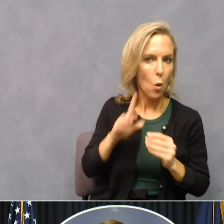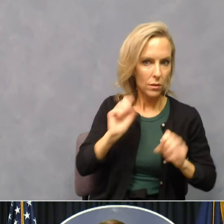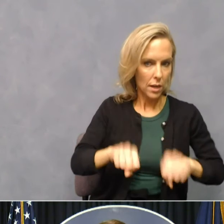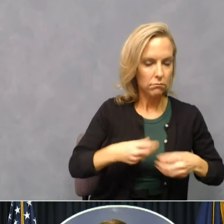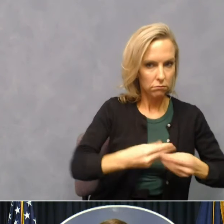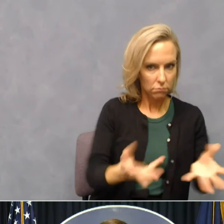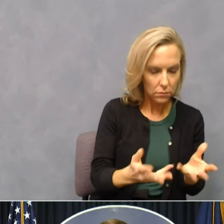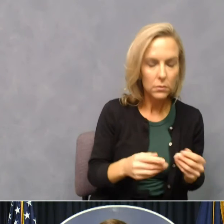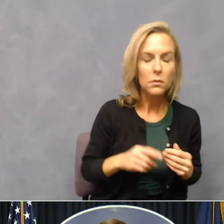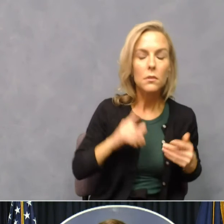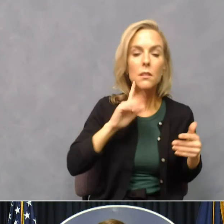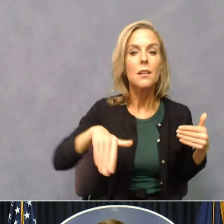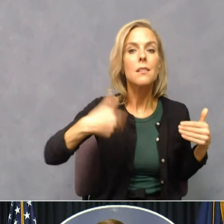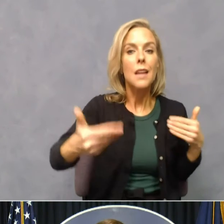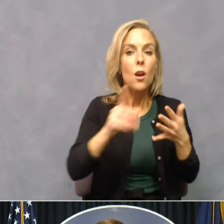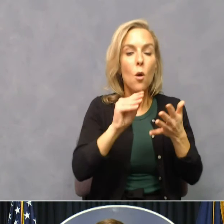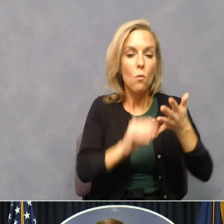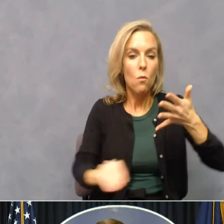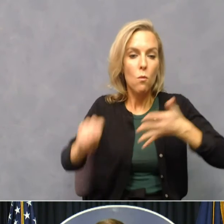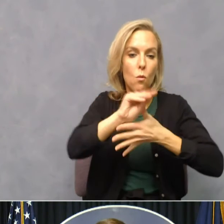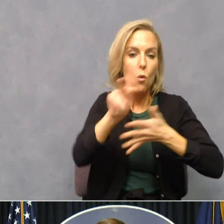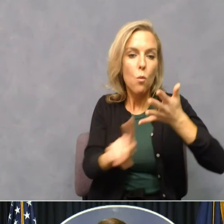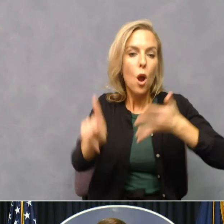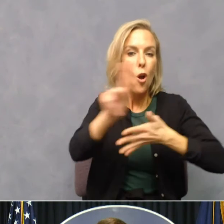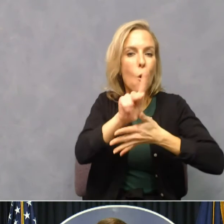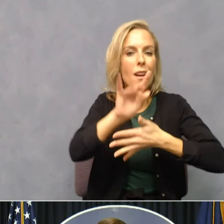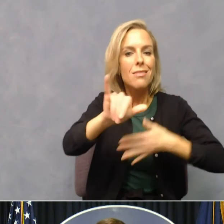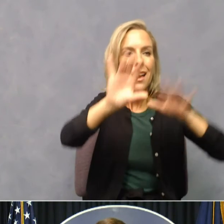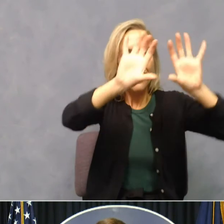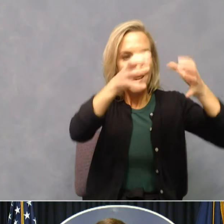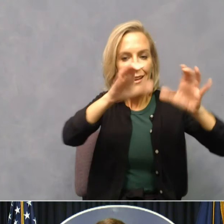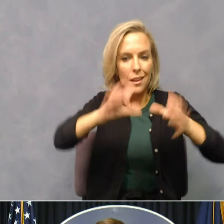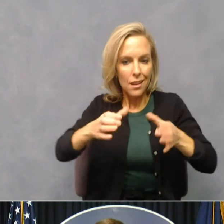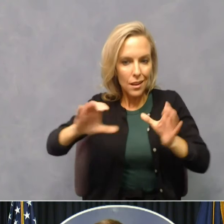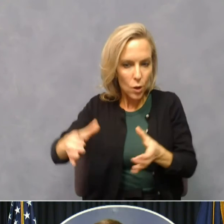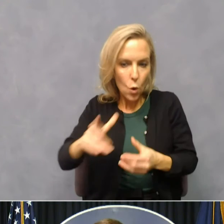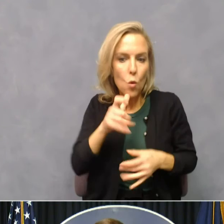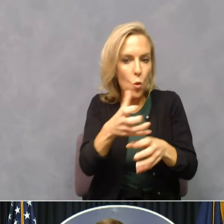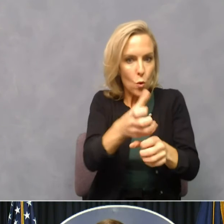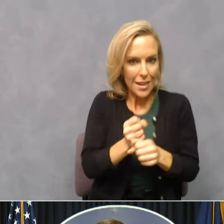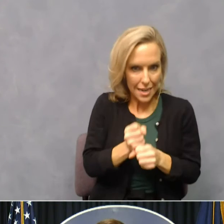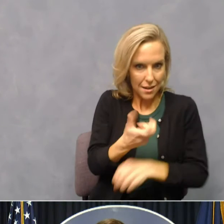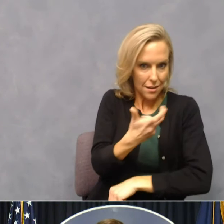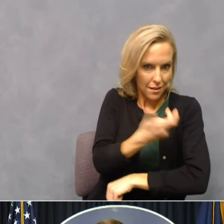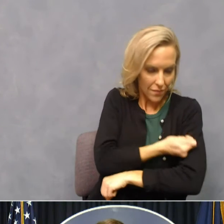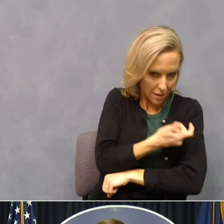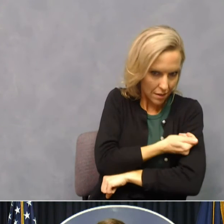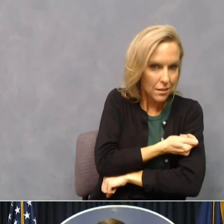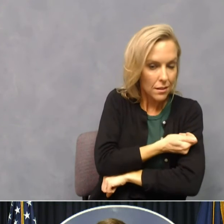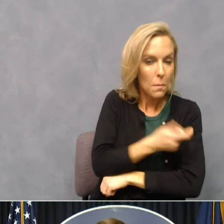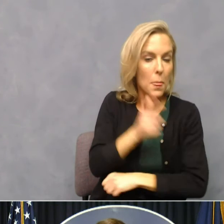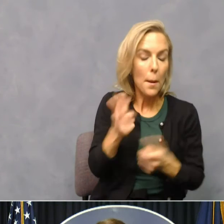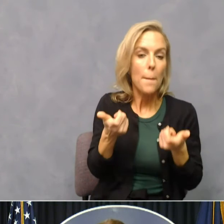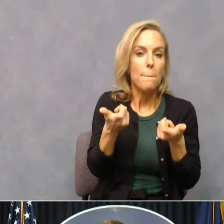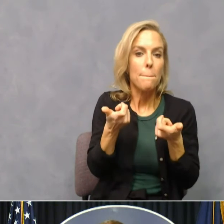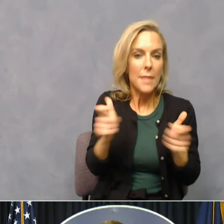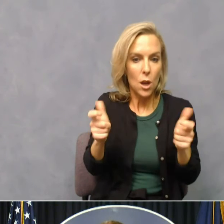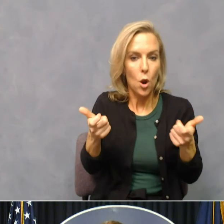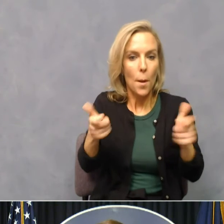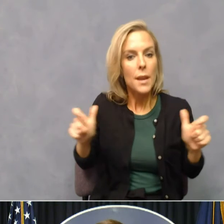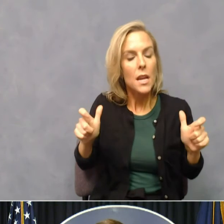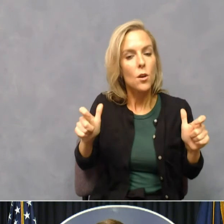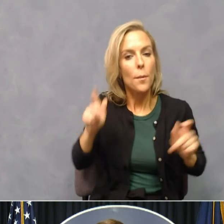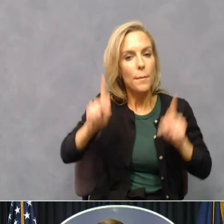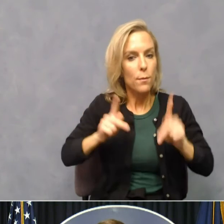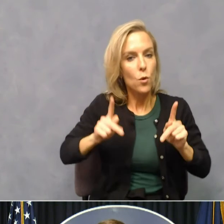the next priority phase and eventually the one after that about who gets the vaccine, it's going to be bigger and bigger populations. So we